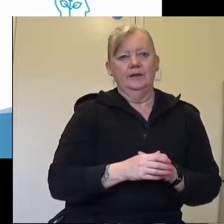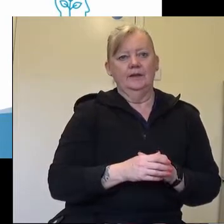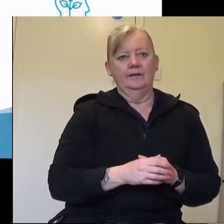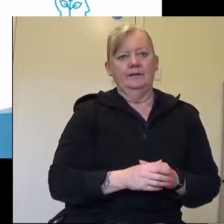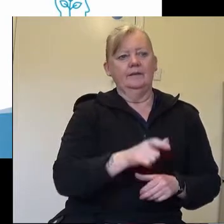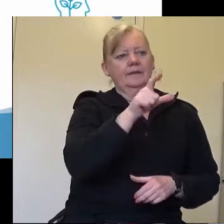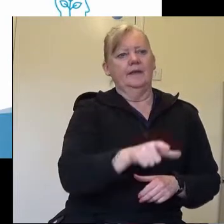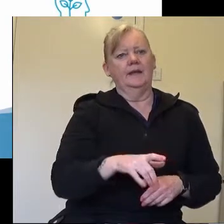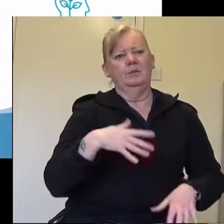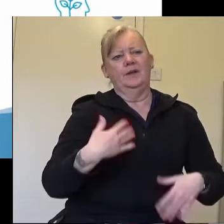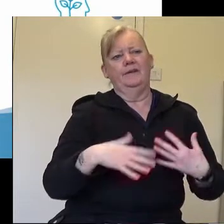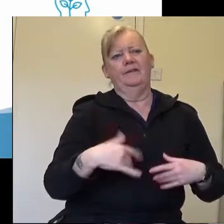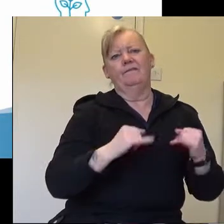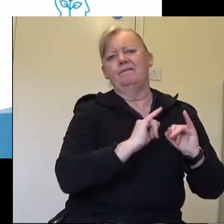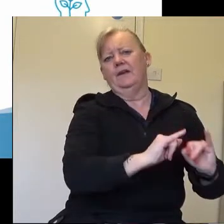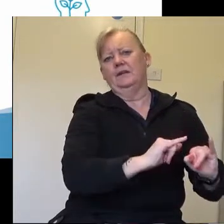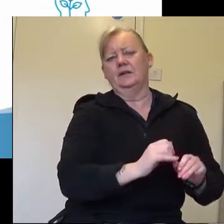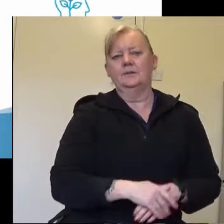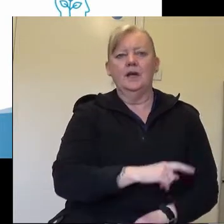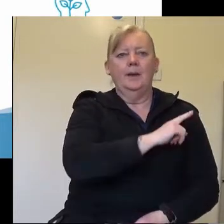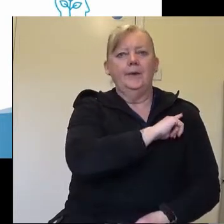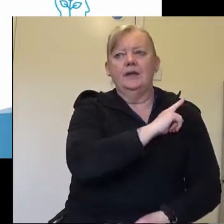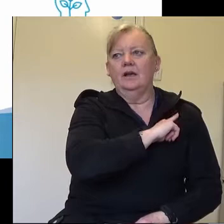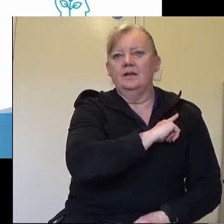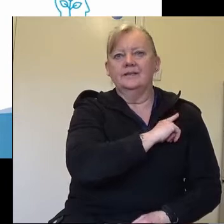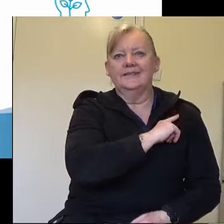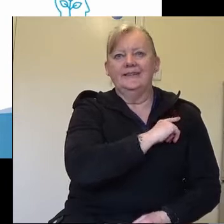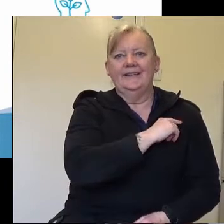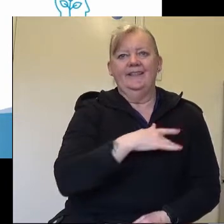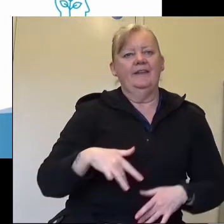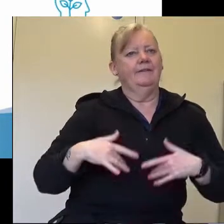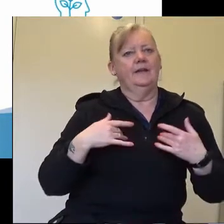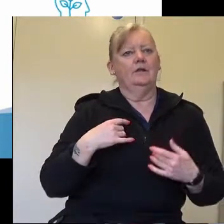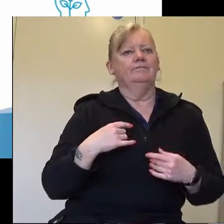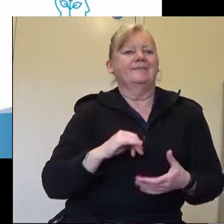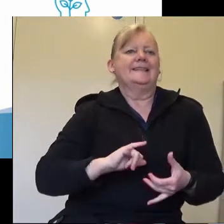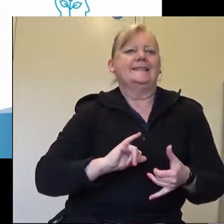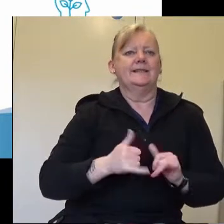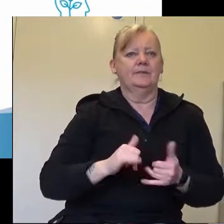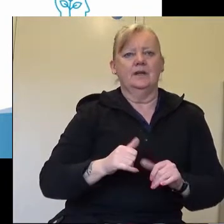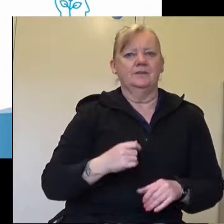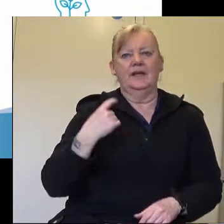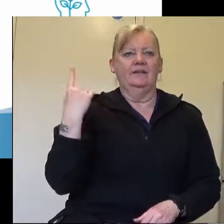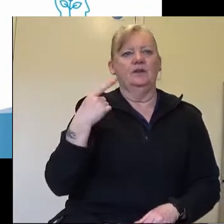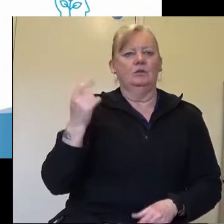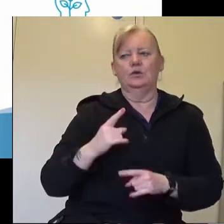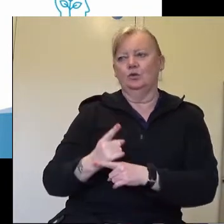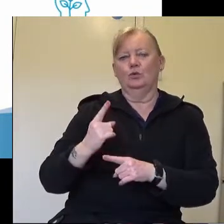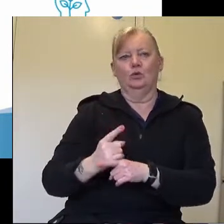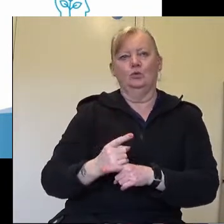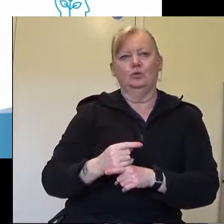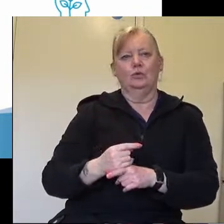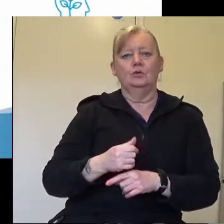can't be victims of online exploitation, especially when they feel they don't have anybody to talk to, okay? And they